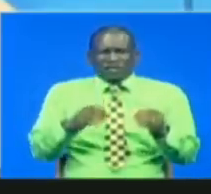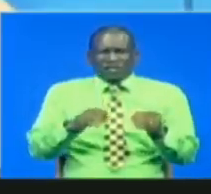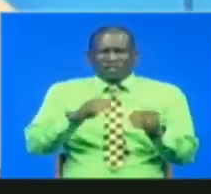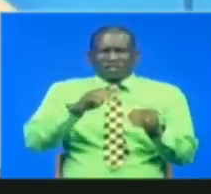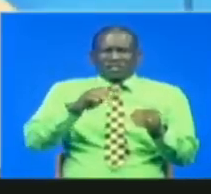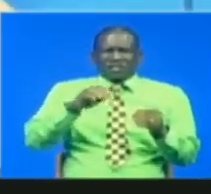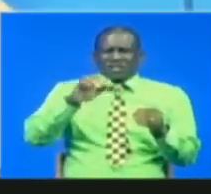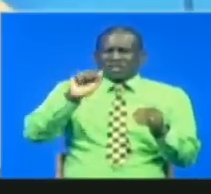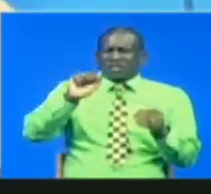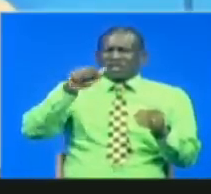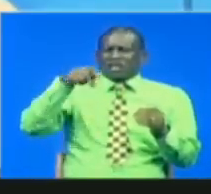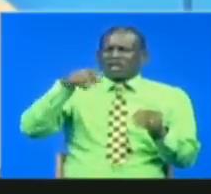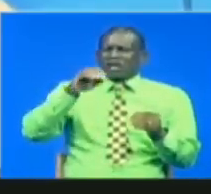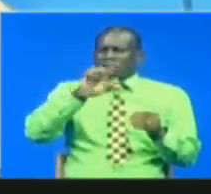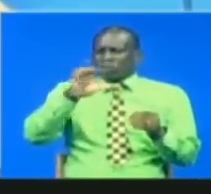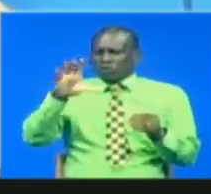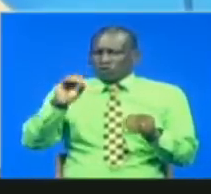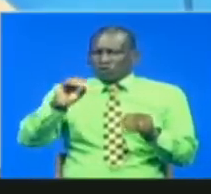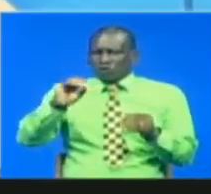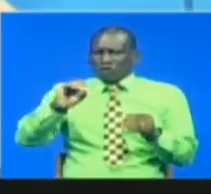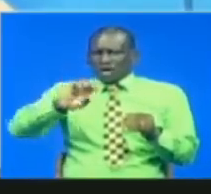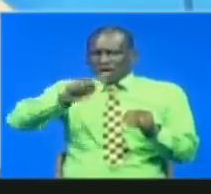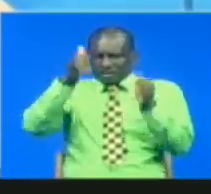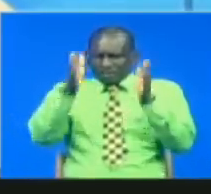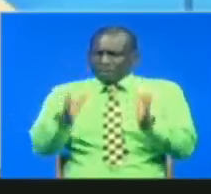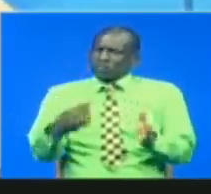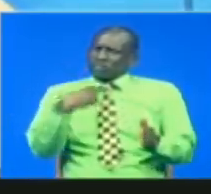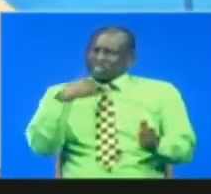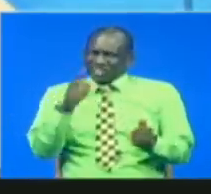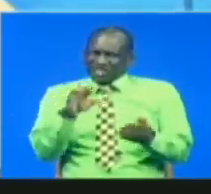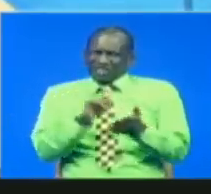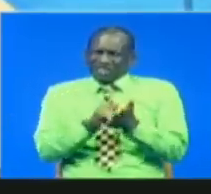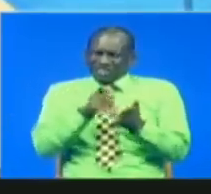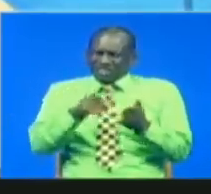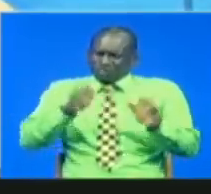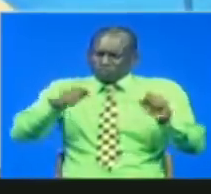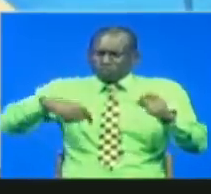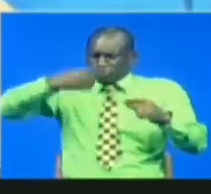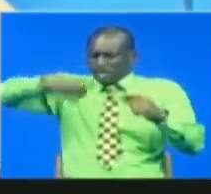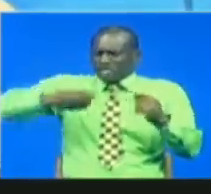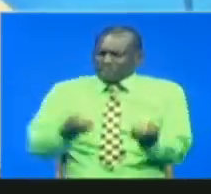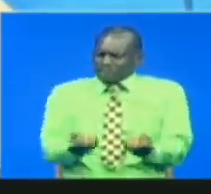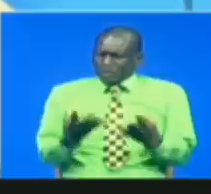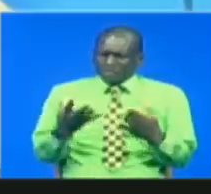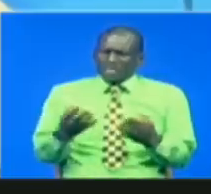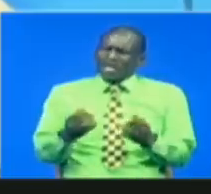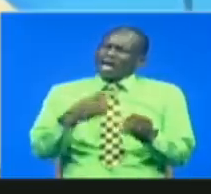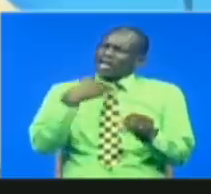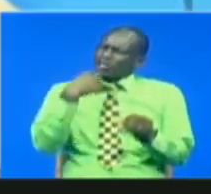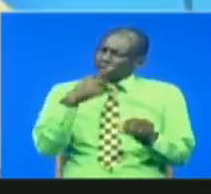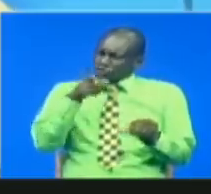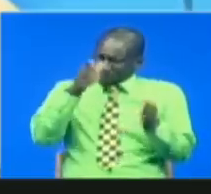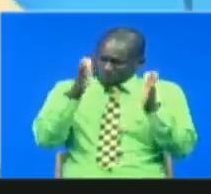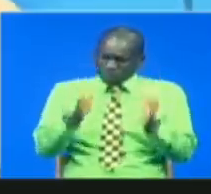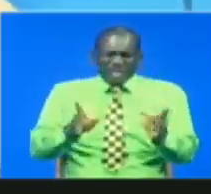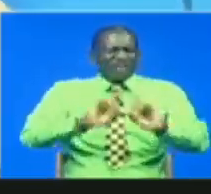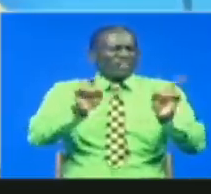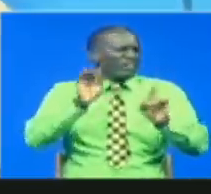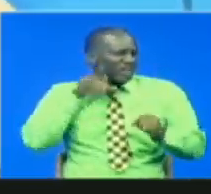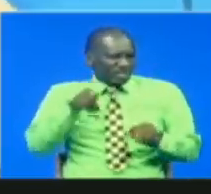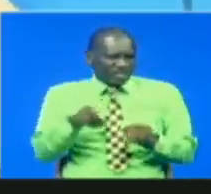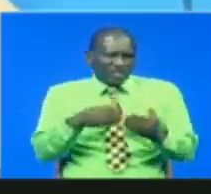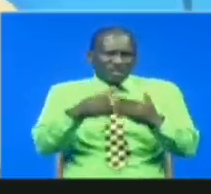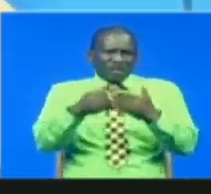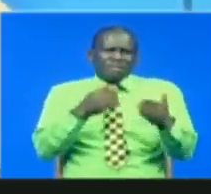like, there's a guy who said that that must have been a tire burst. And I told the guys, I've never heard of such. Before we could